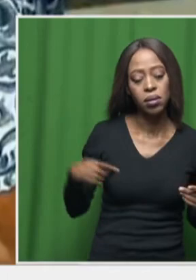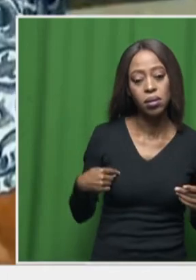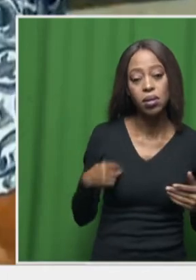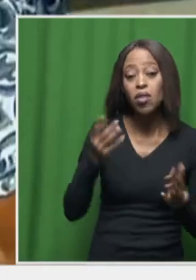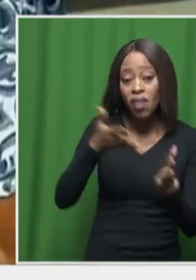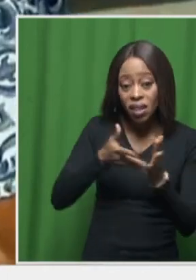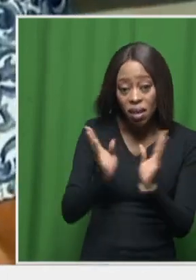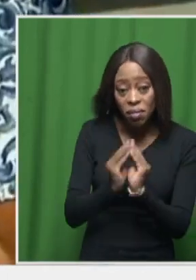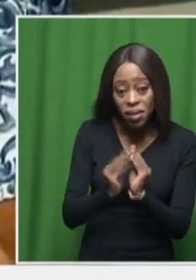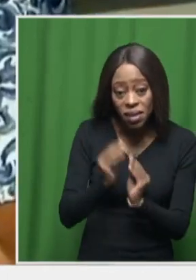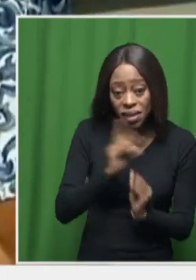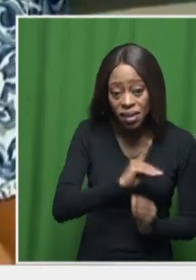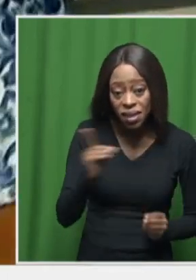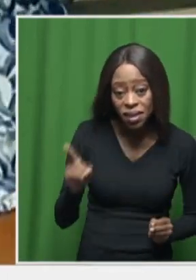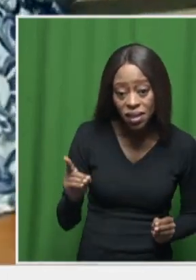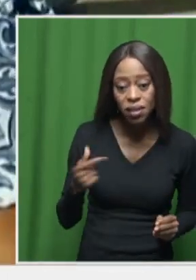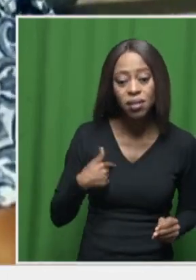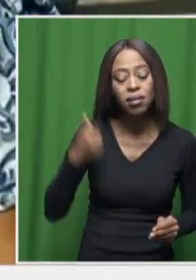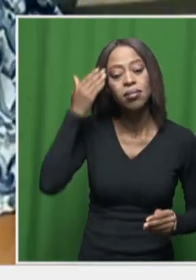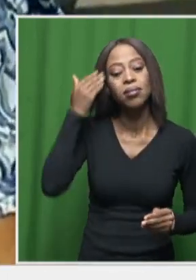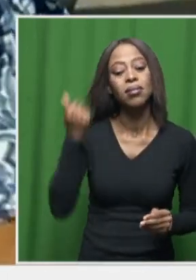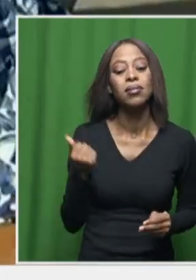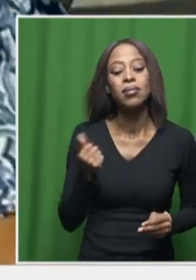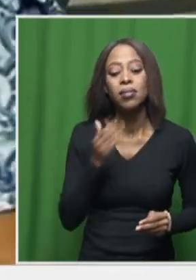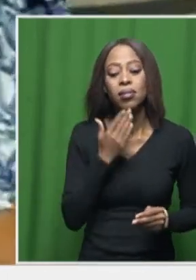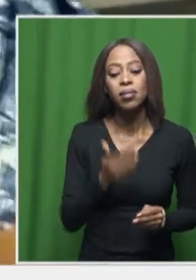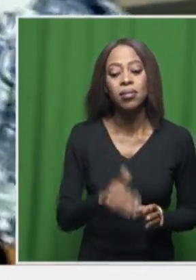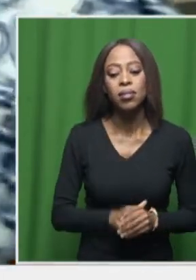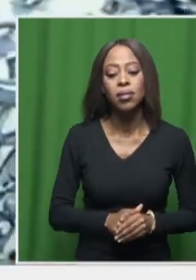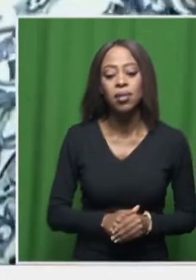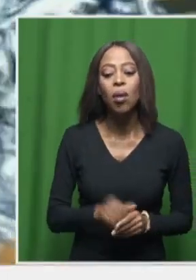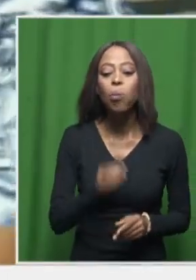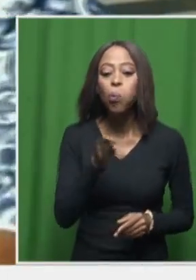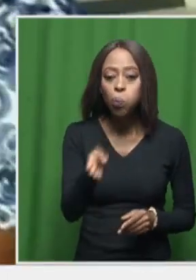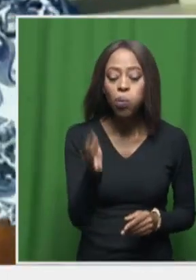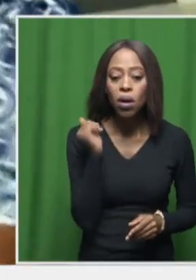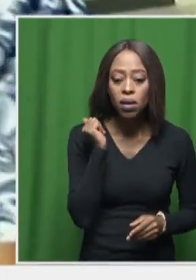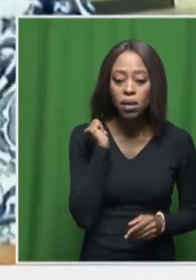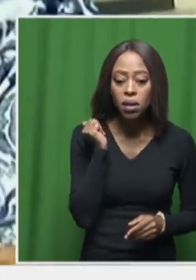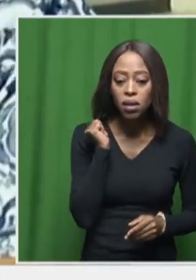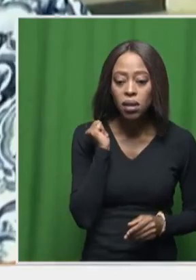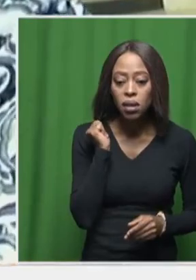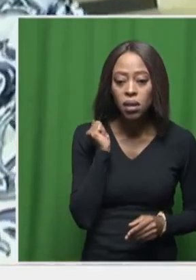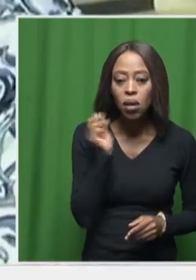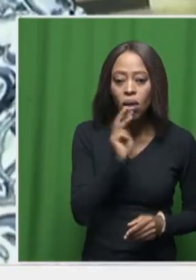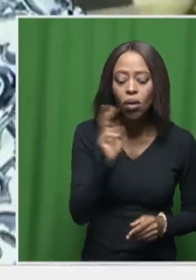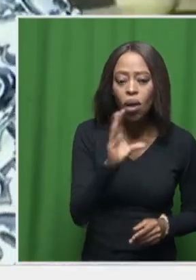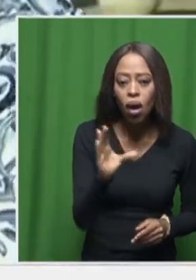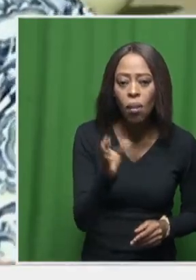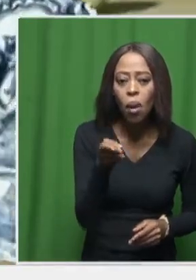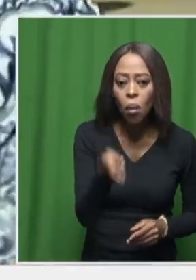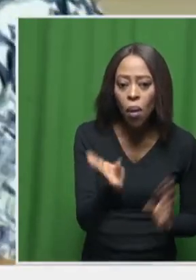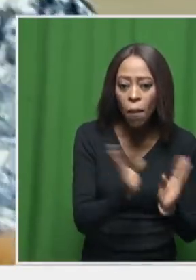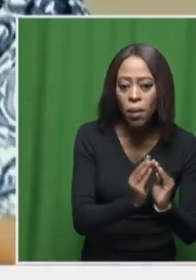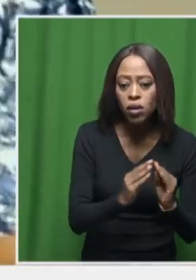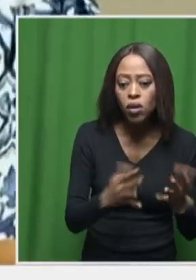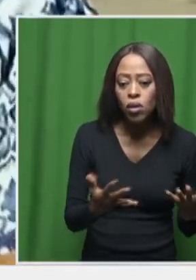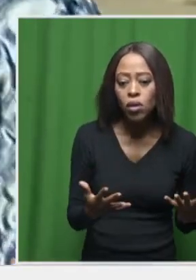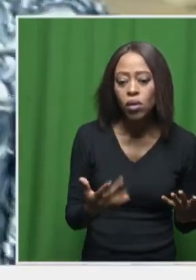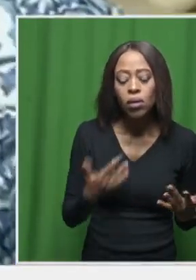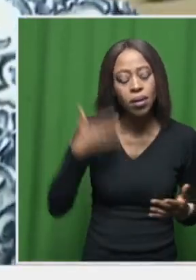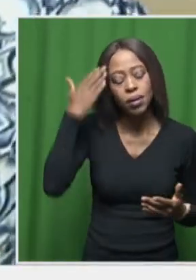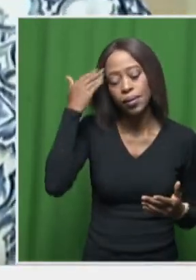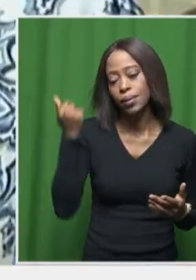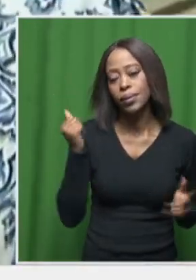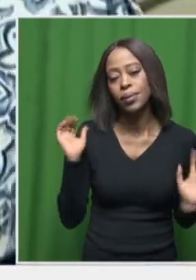attend those cabinet meetings? That one is above my pay grade. Thank you. So he was in the cabinet meeting yesterday? He was in the Western Cape yesterday? Above my pay grade,